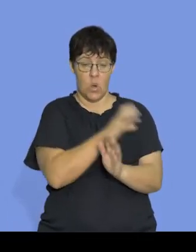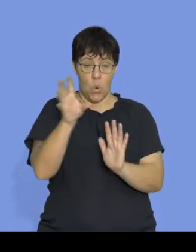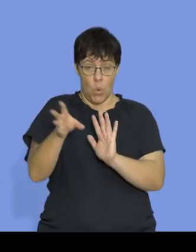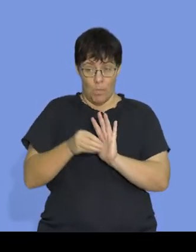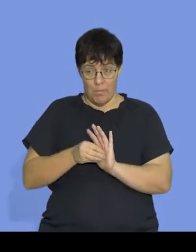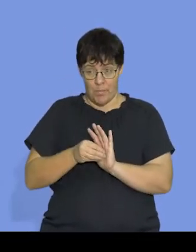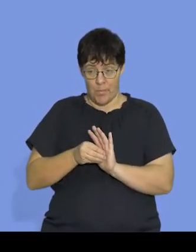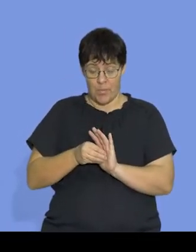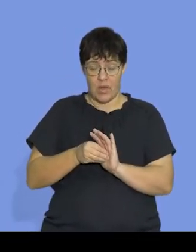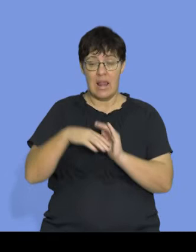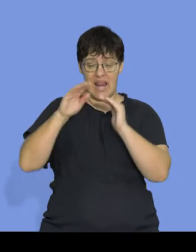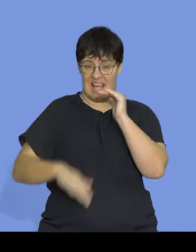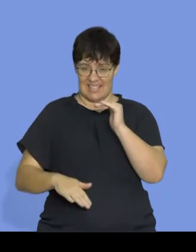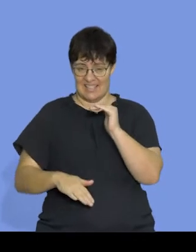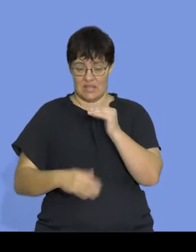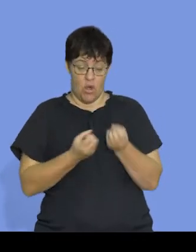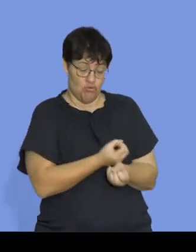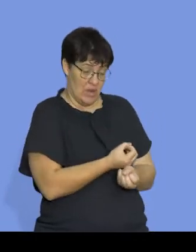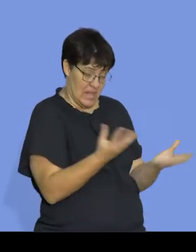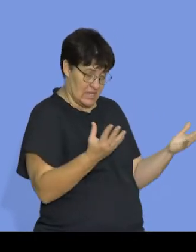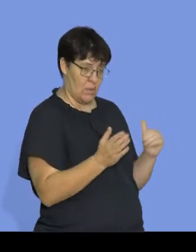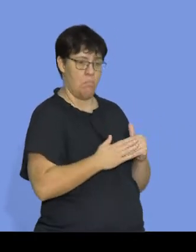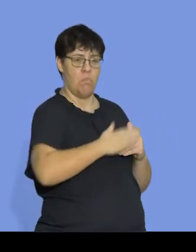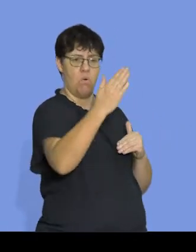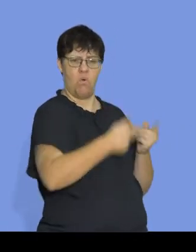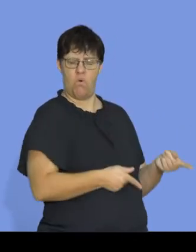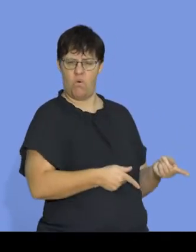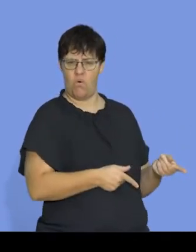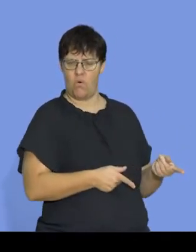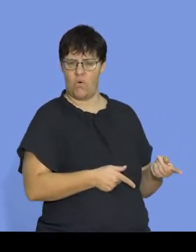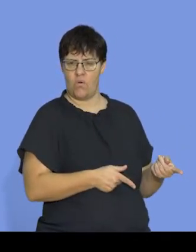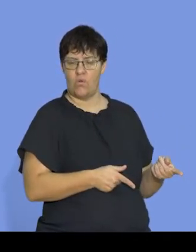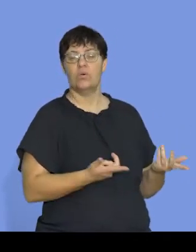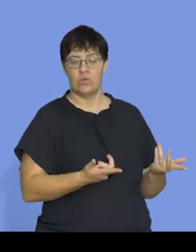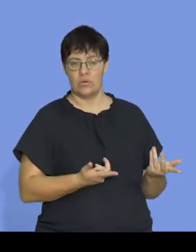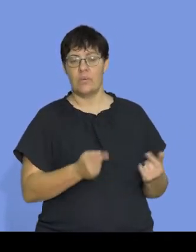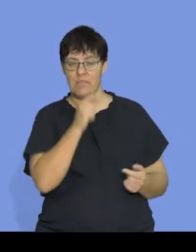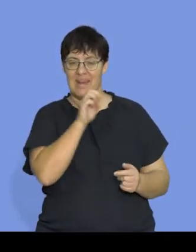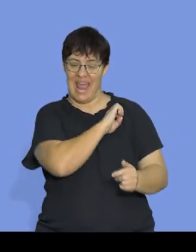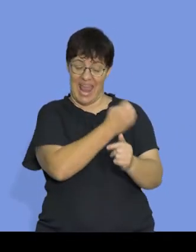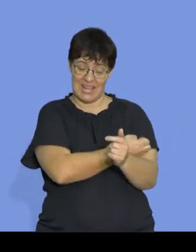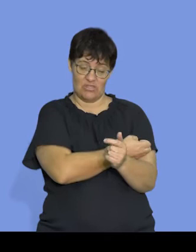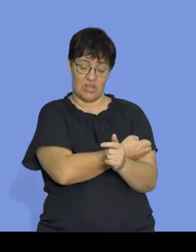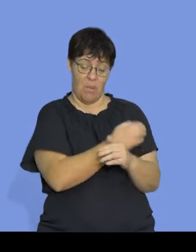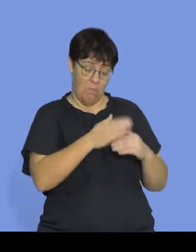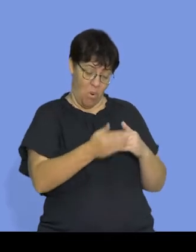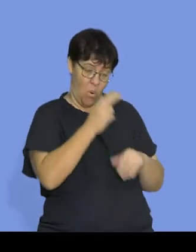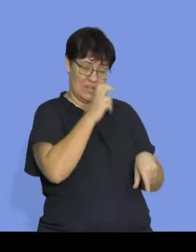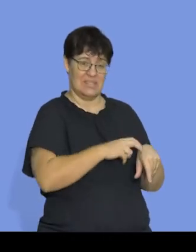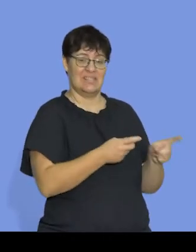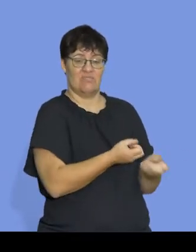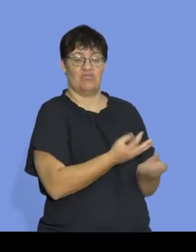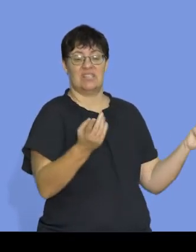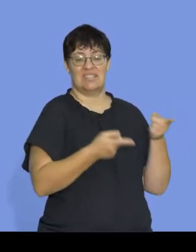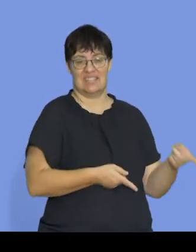less than the energy that was released. So in this chemical change, more energy is actually released